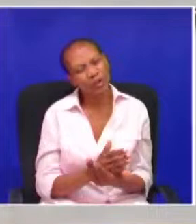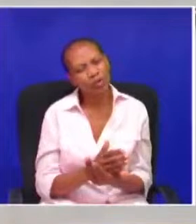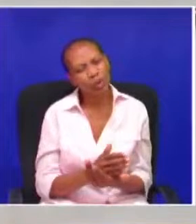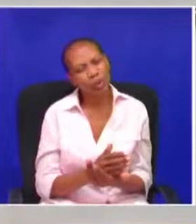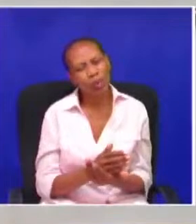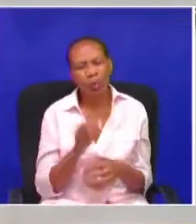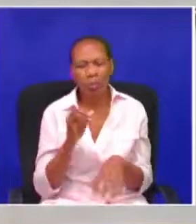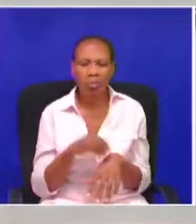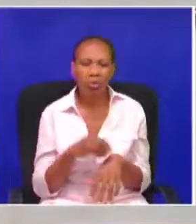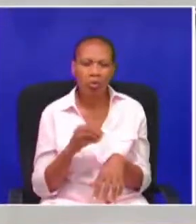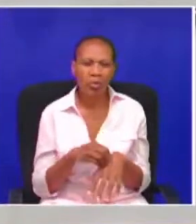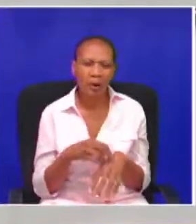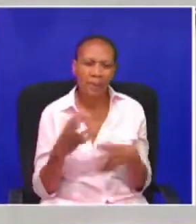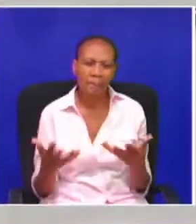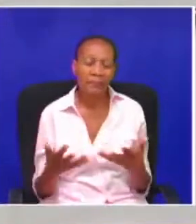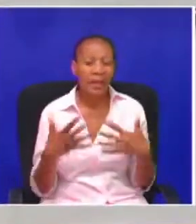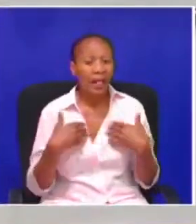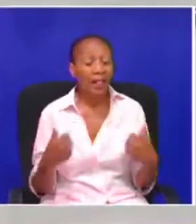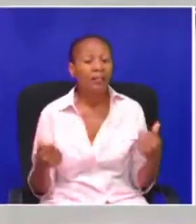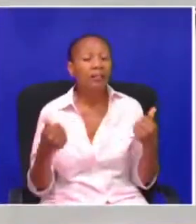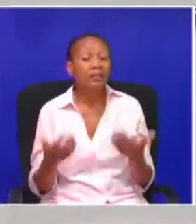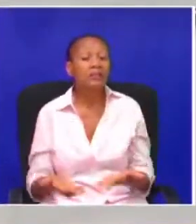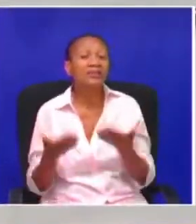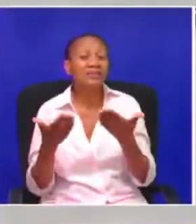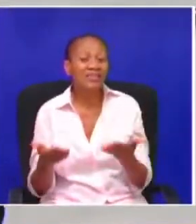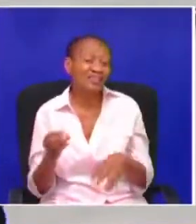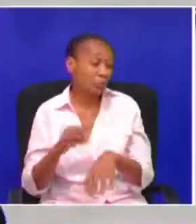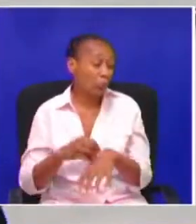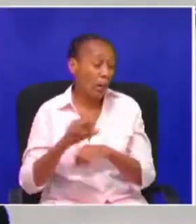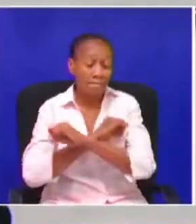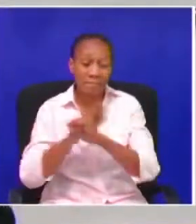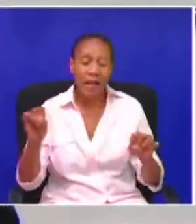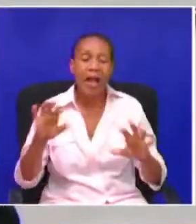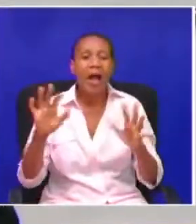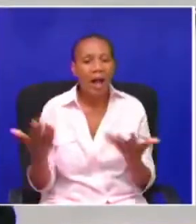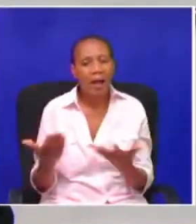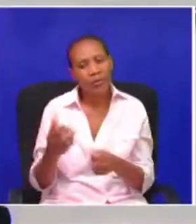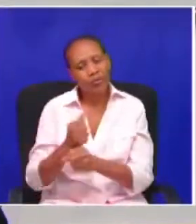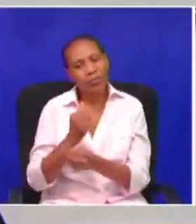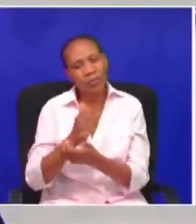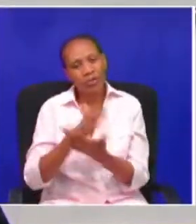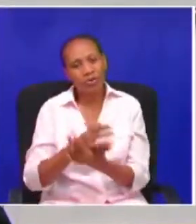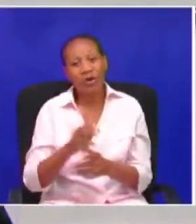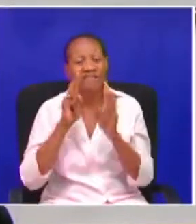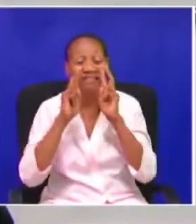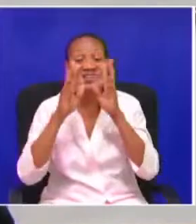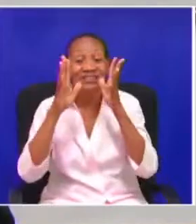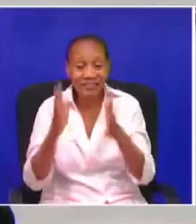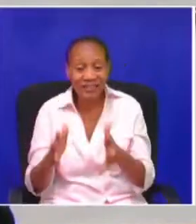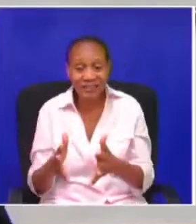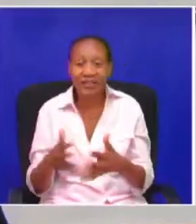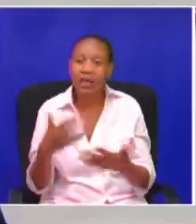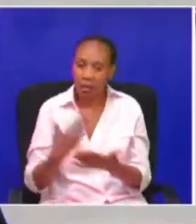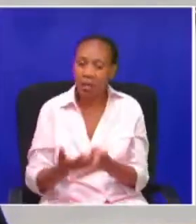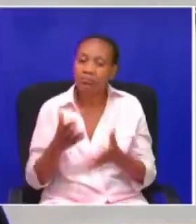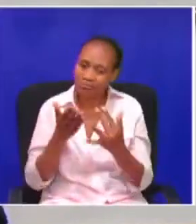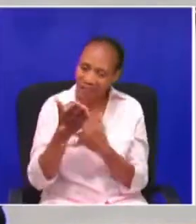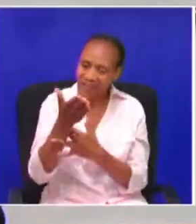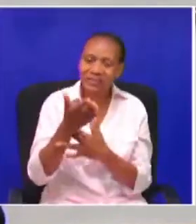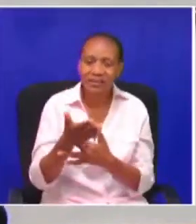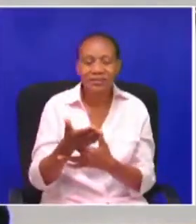guests in health services is not only borne by the ordinary who rely on public